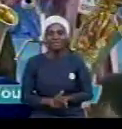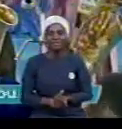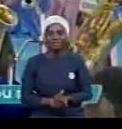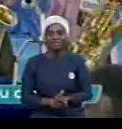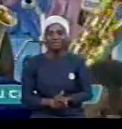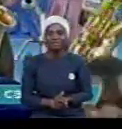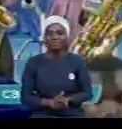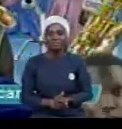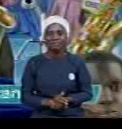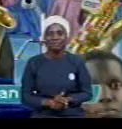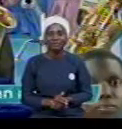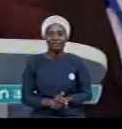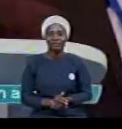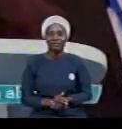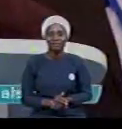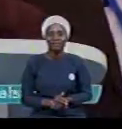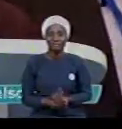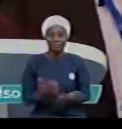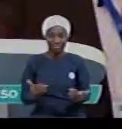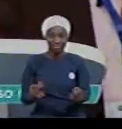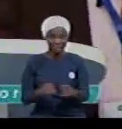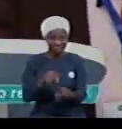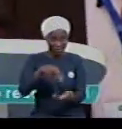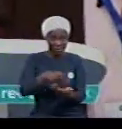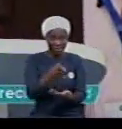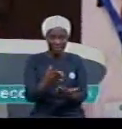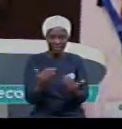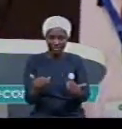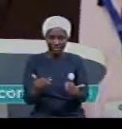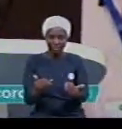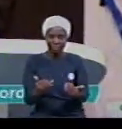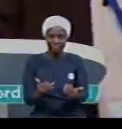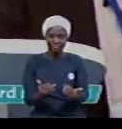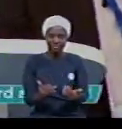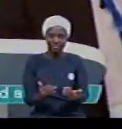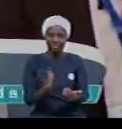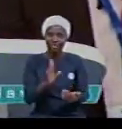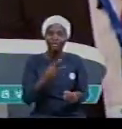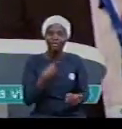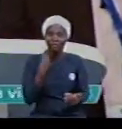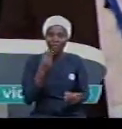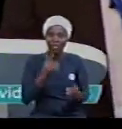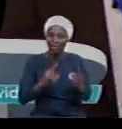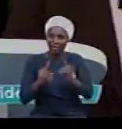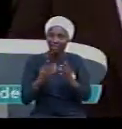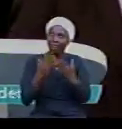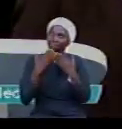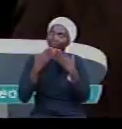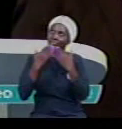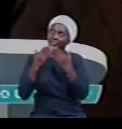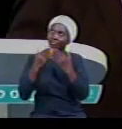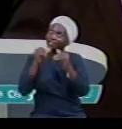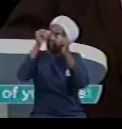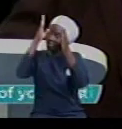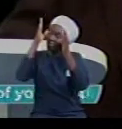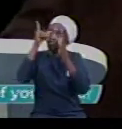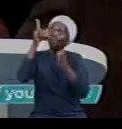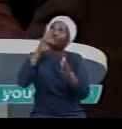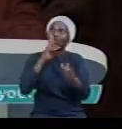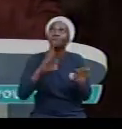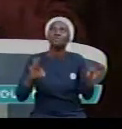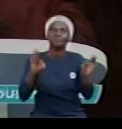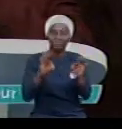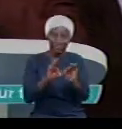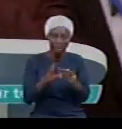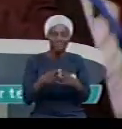Right, standing up, let's raise our voice and hands up unto the Lord to say, Father, how worthy art thou?